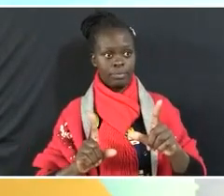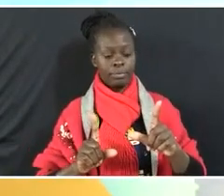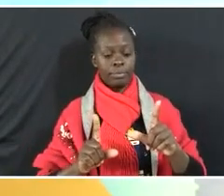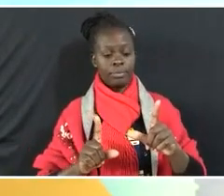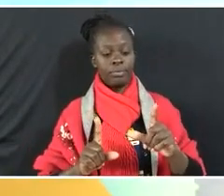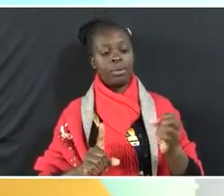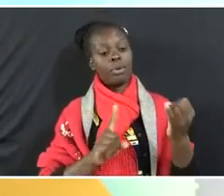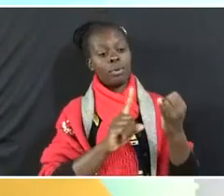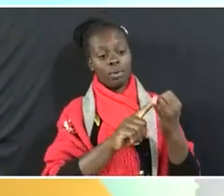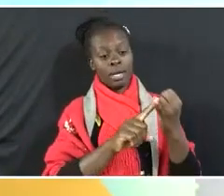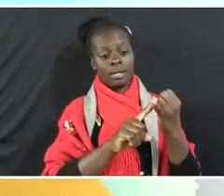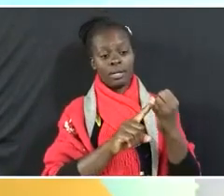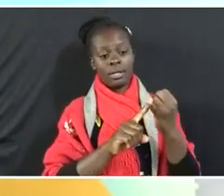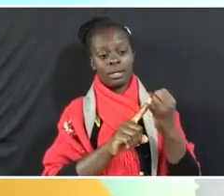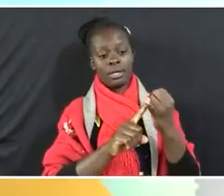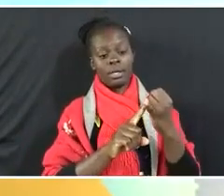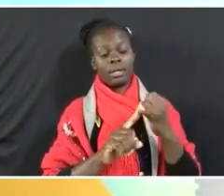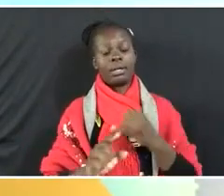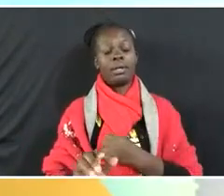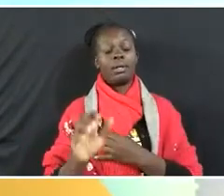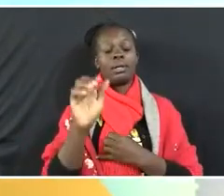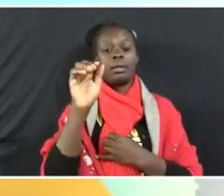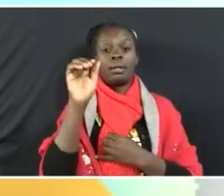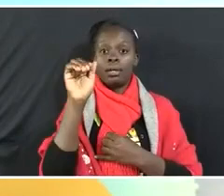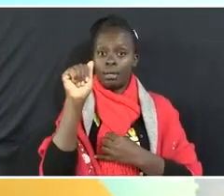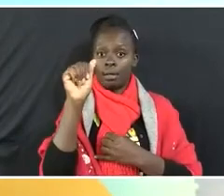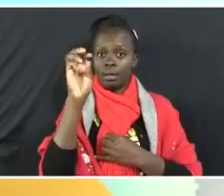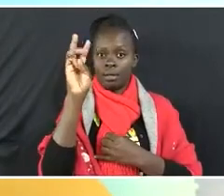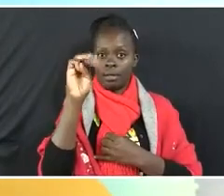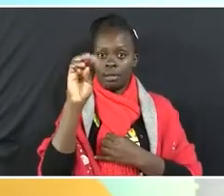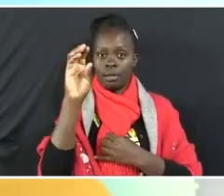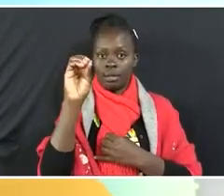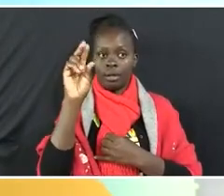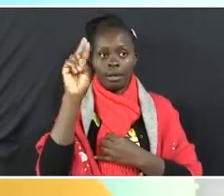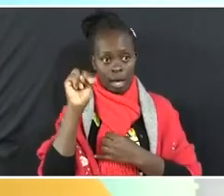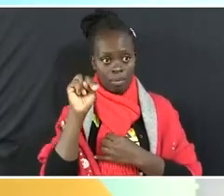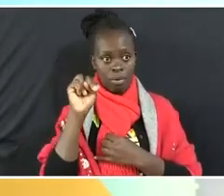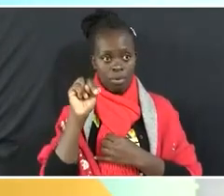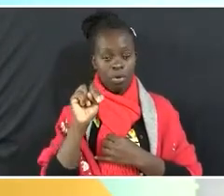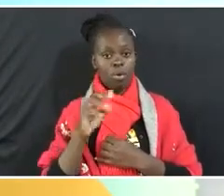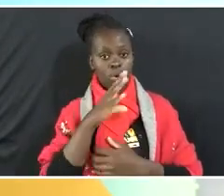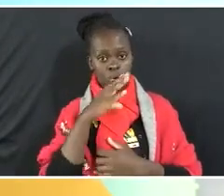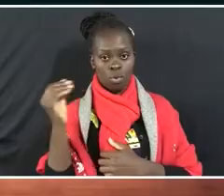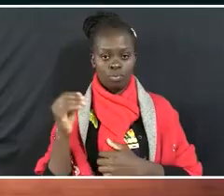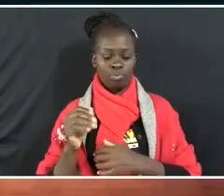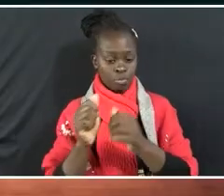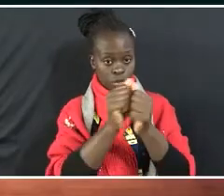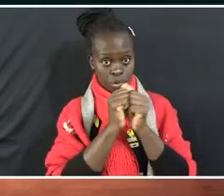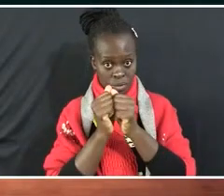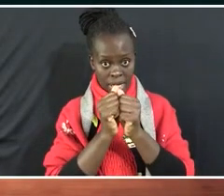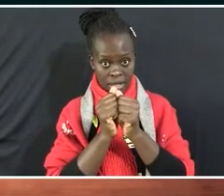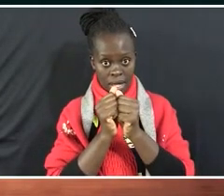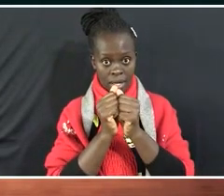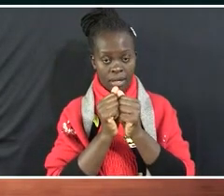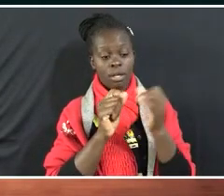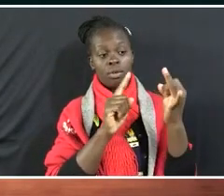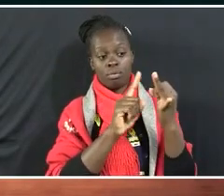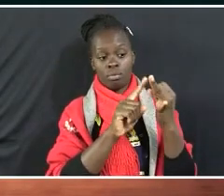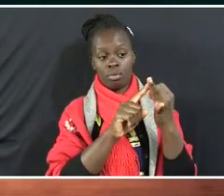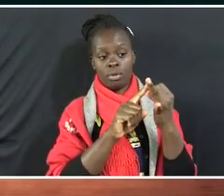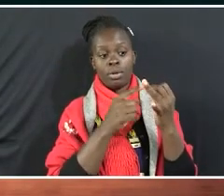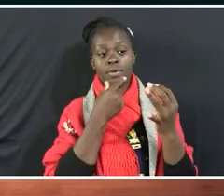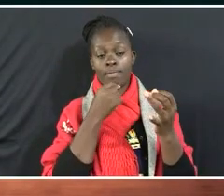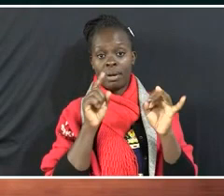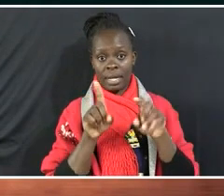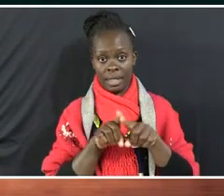13, now Absalom had commanded his servant, saying, mark ye now Amnon, and